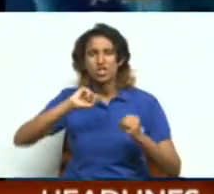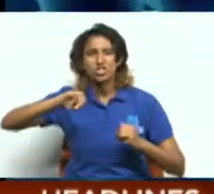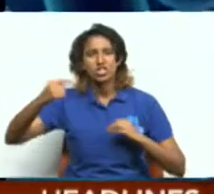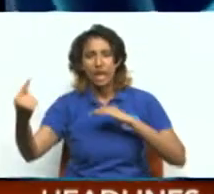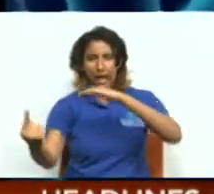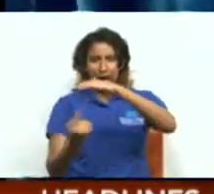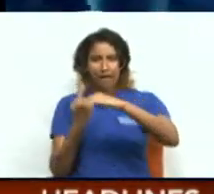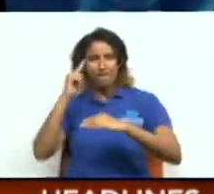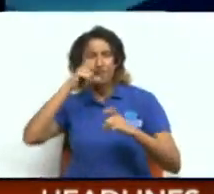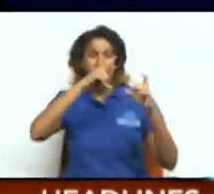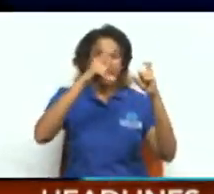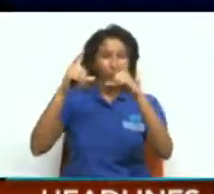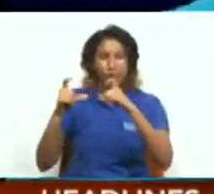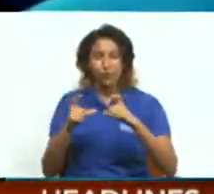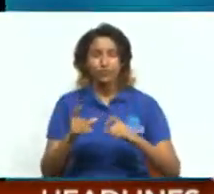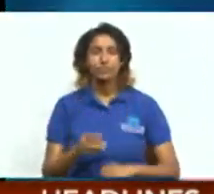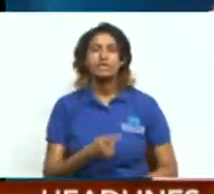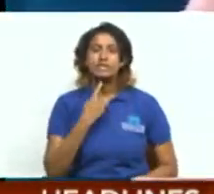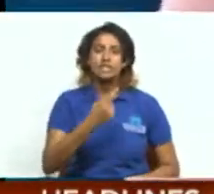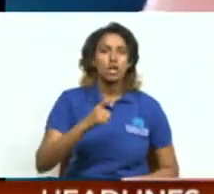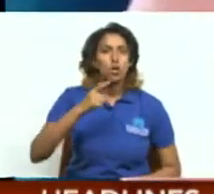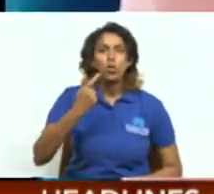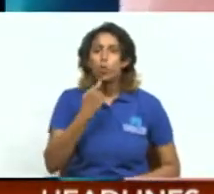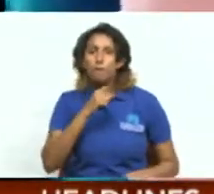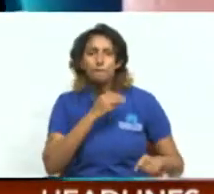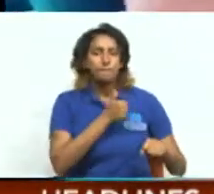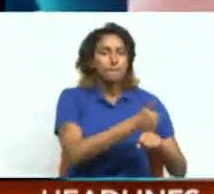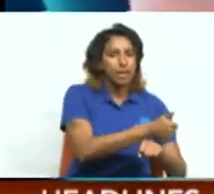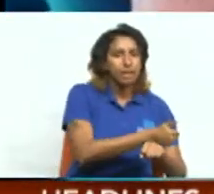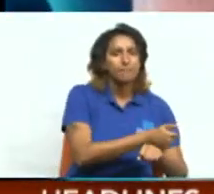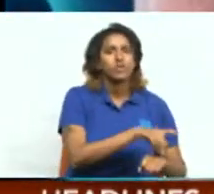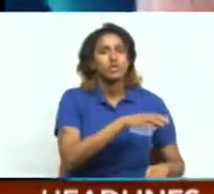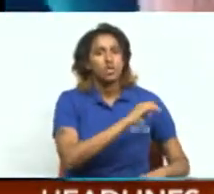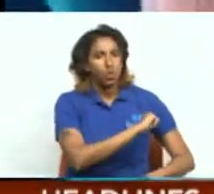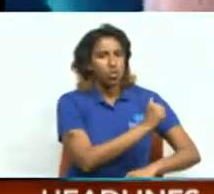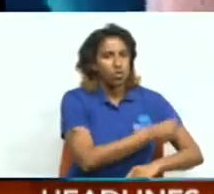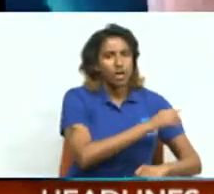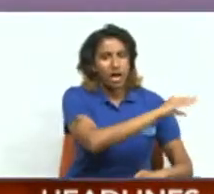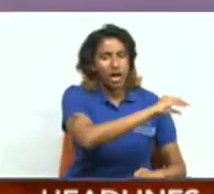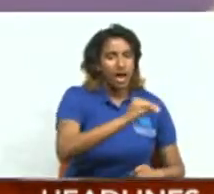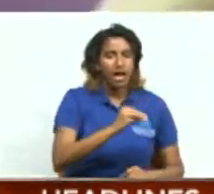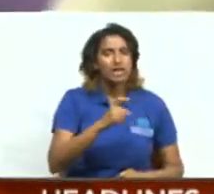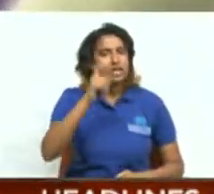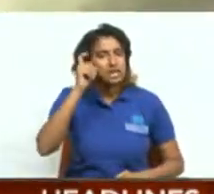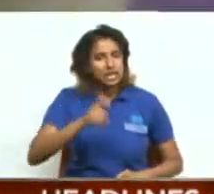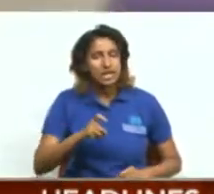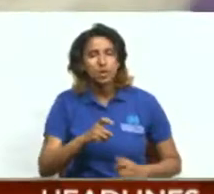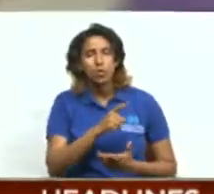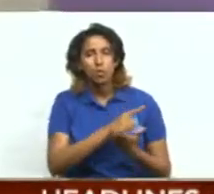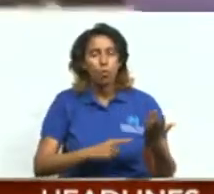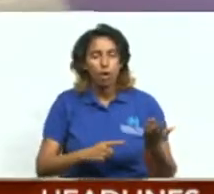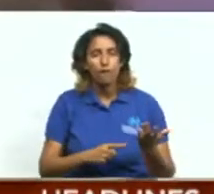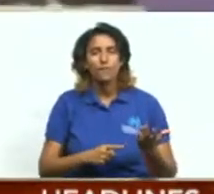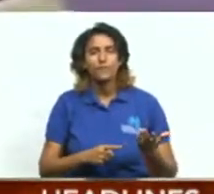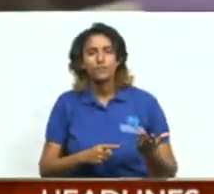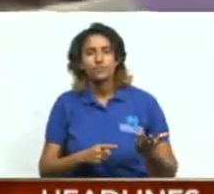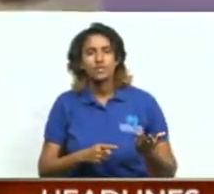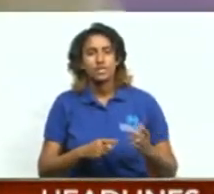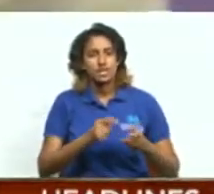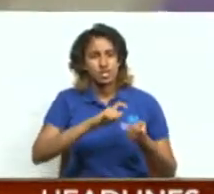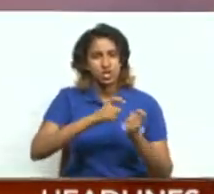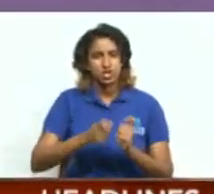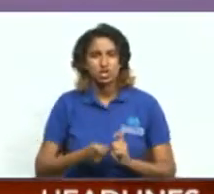the tobacco industry must also be blamed and a review of the Tobacco Control Act is needed. If our World Health Organization is